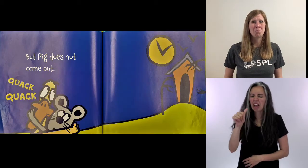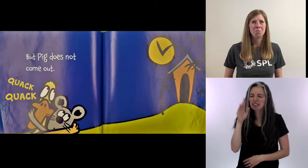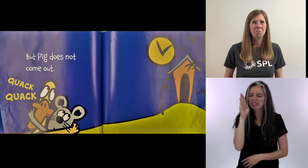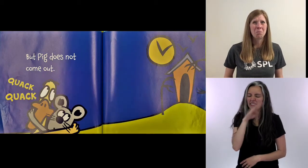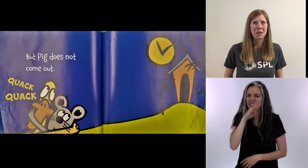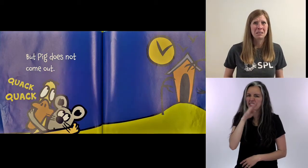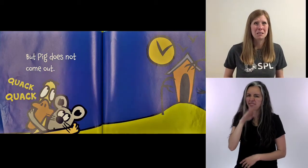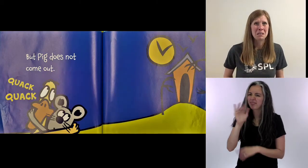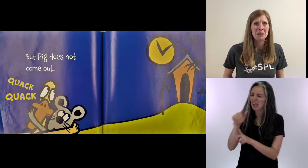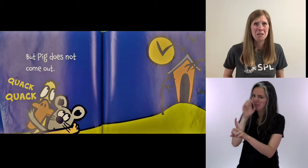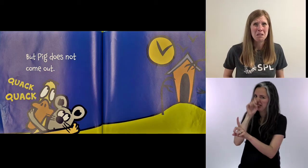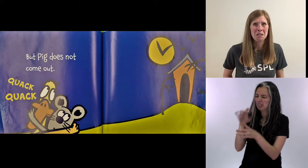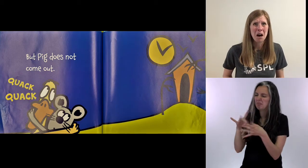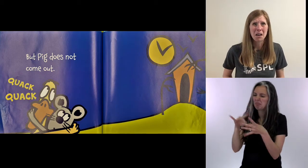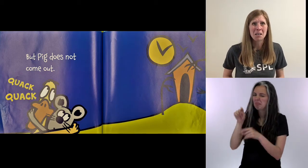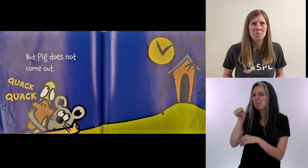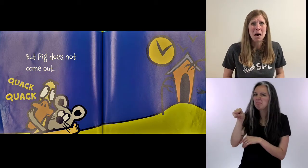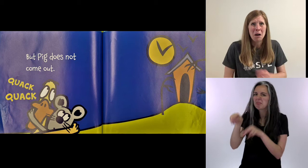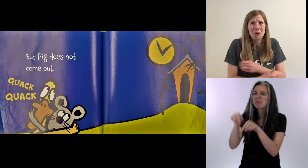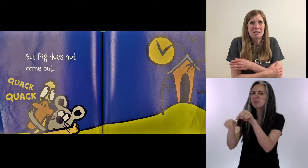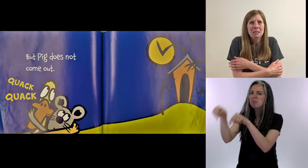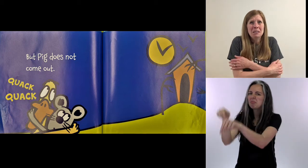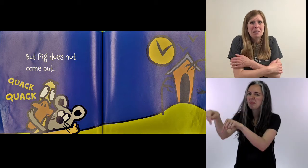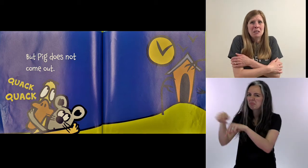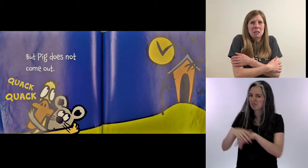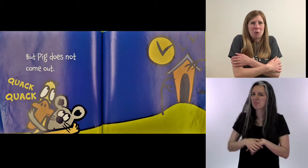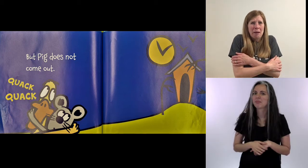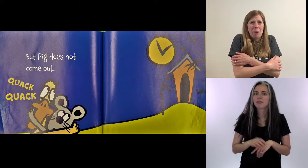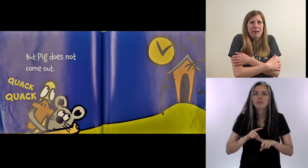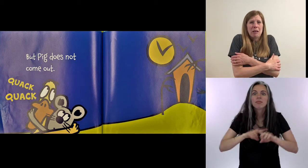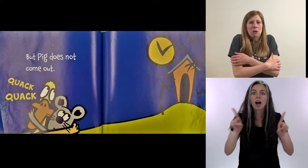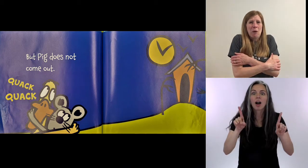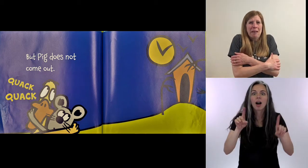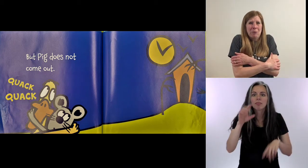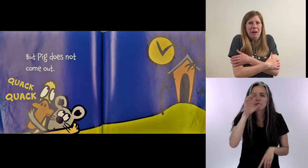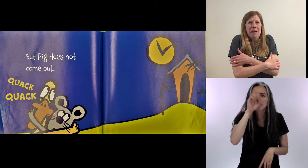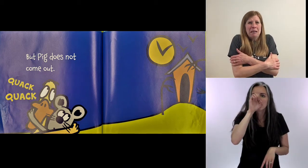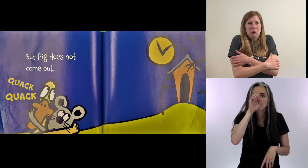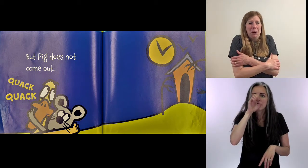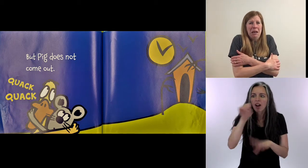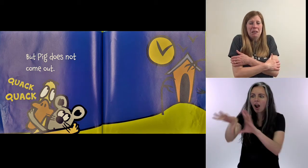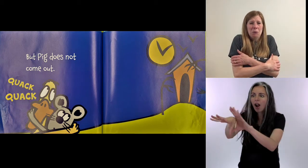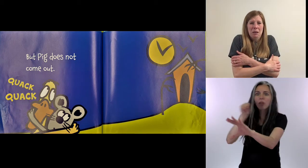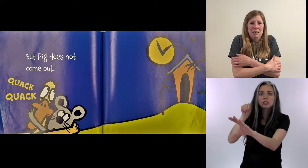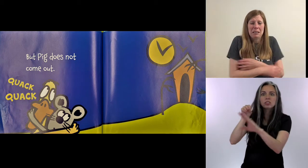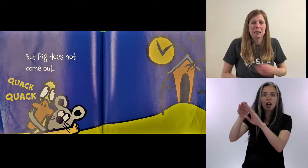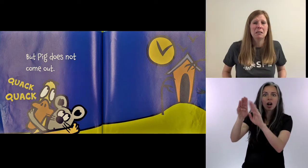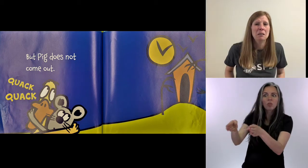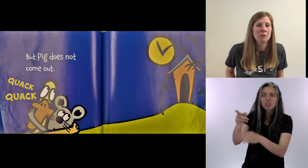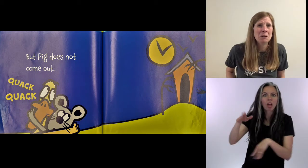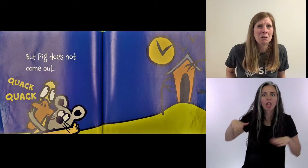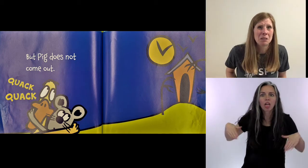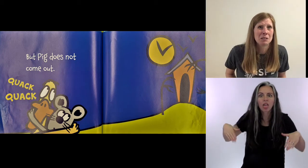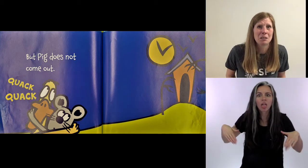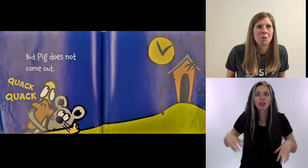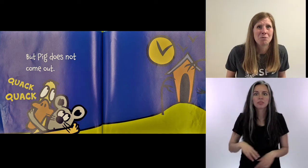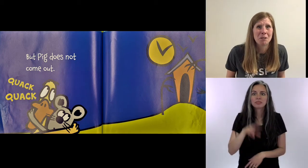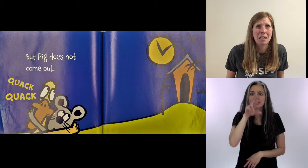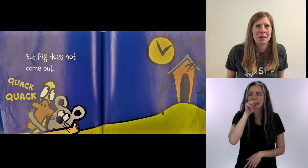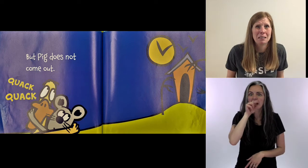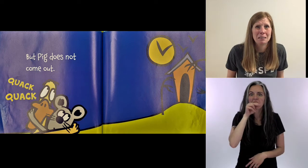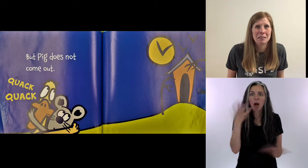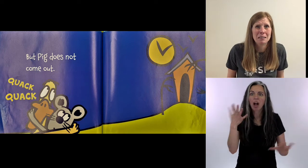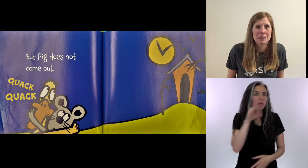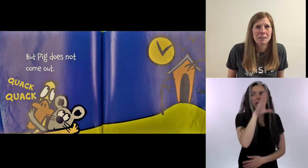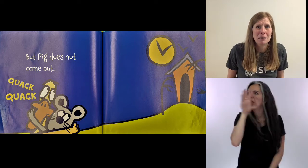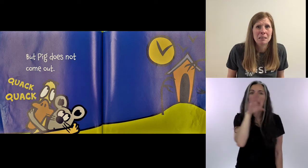But Pig does not come out. Quack, quack, quack, quack, quack, quack. Oh, they're so